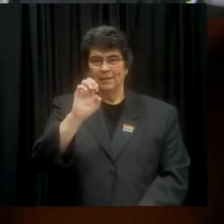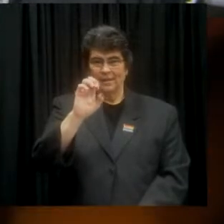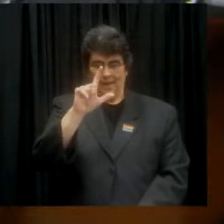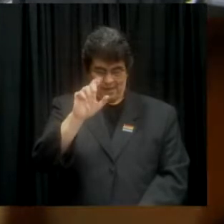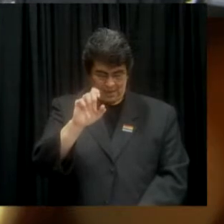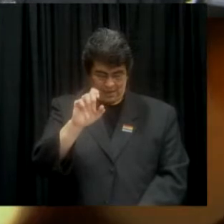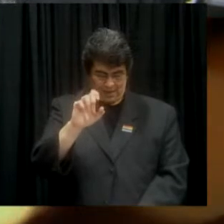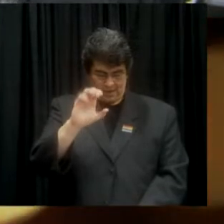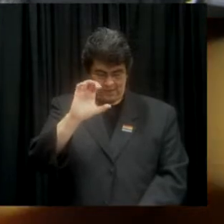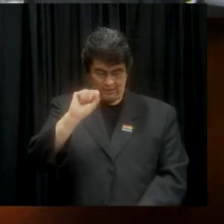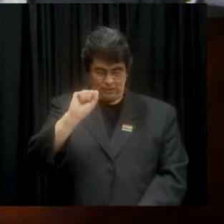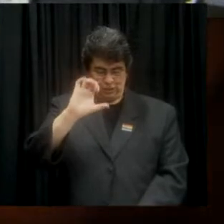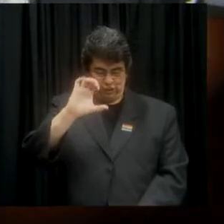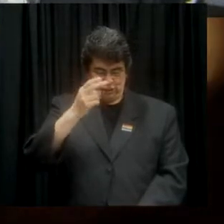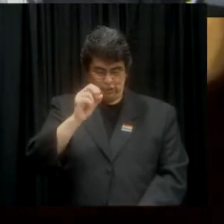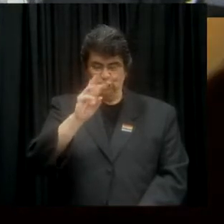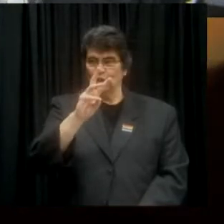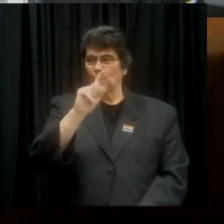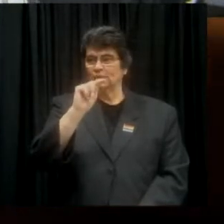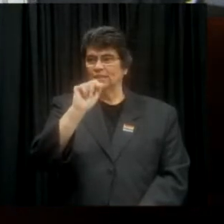Nila Shotka.